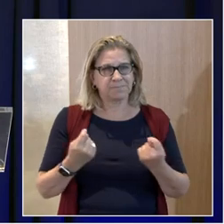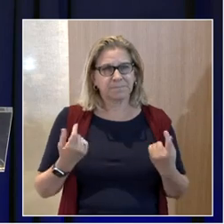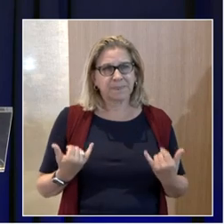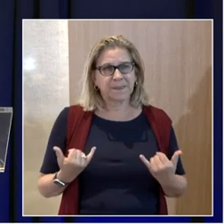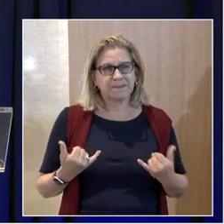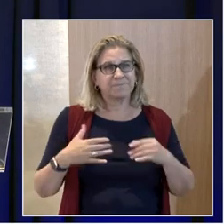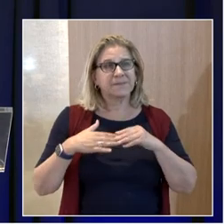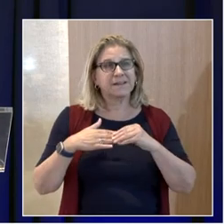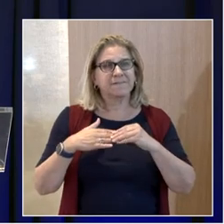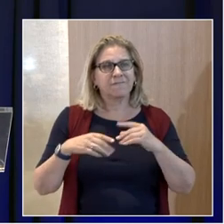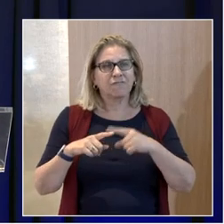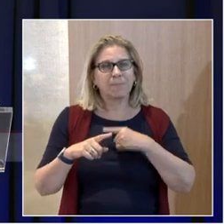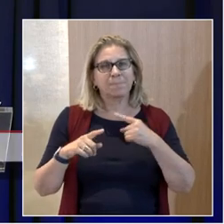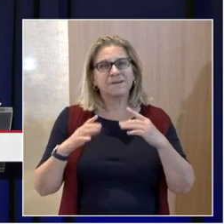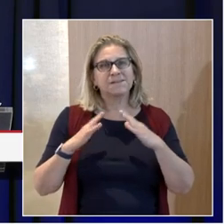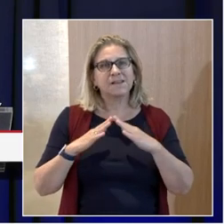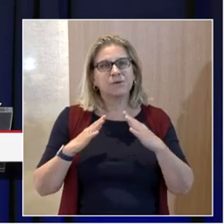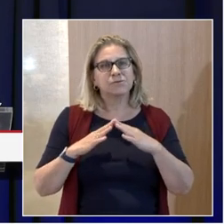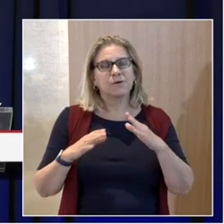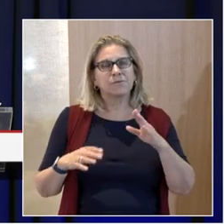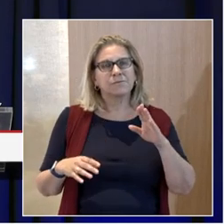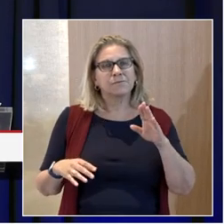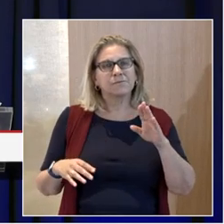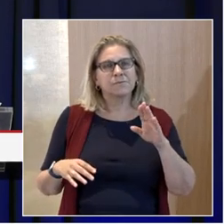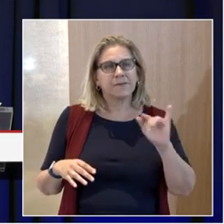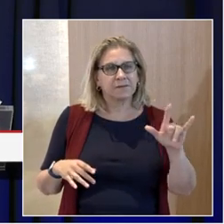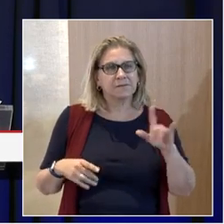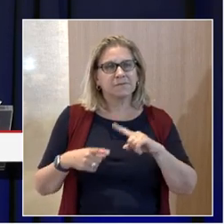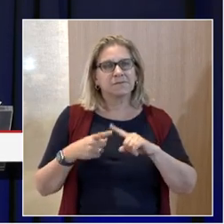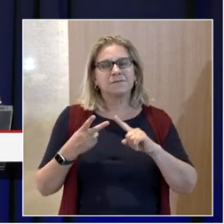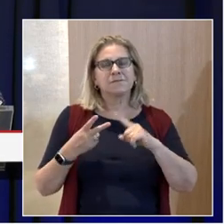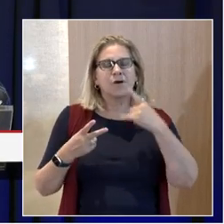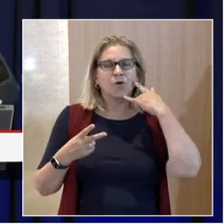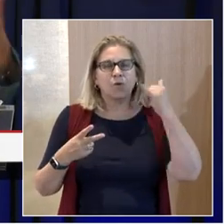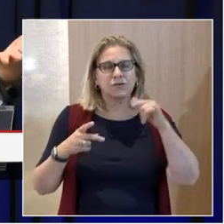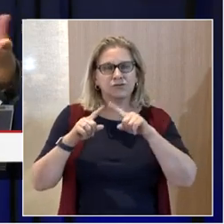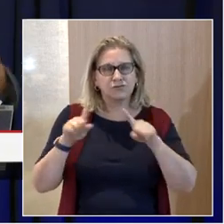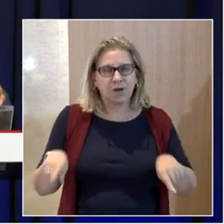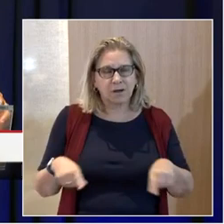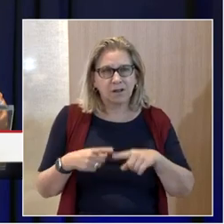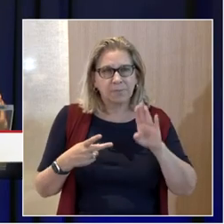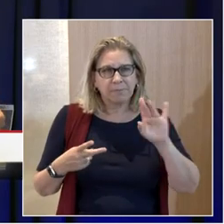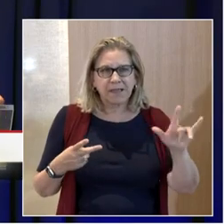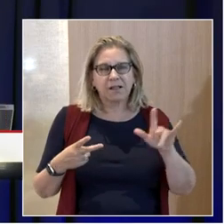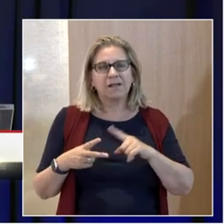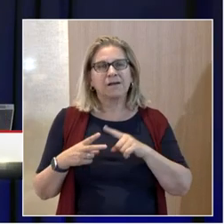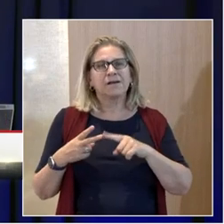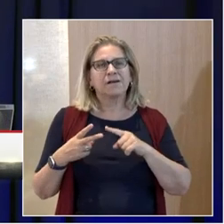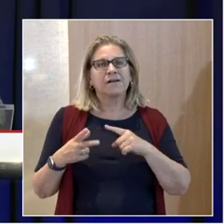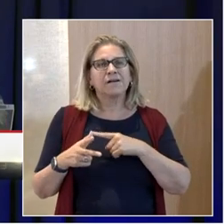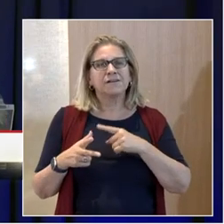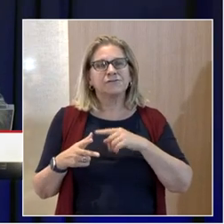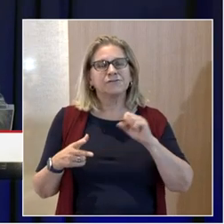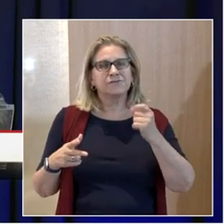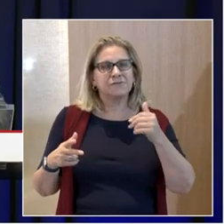downtown bid and the Golden Triangle bid. So please give Jaron and Leona another round of applause.